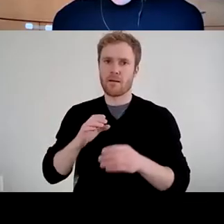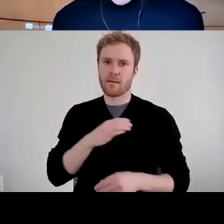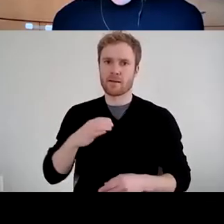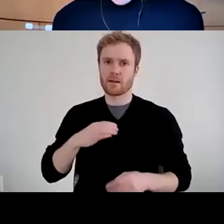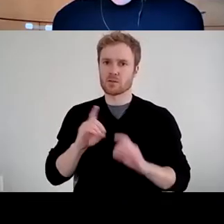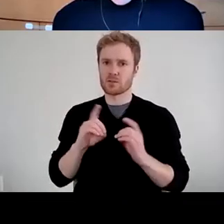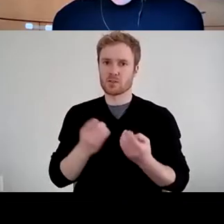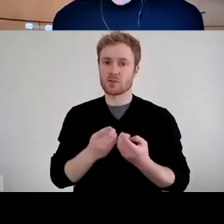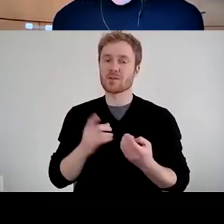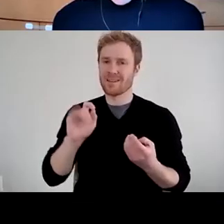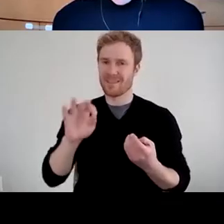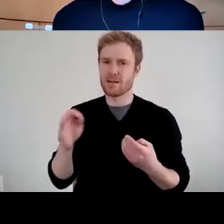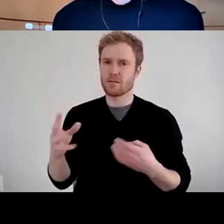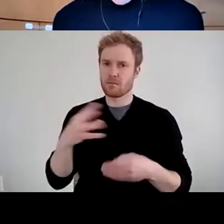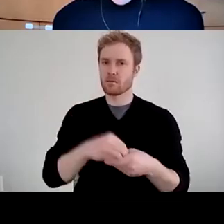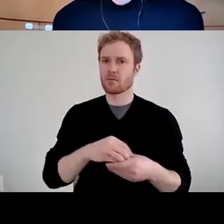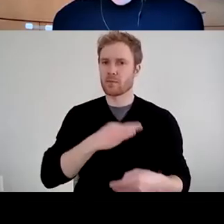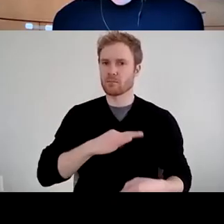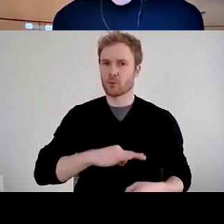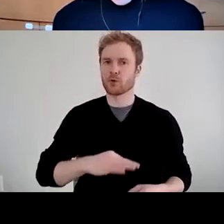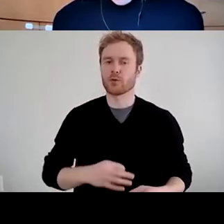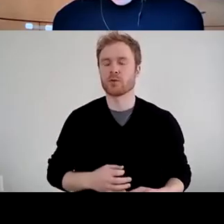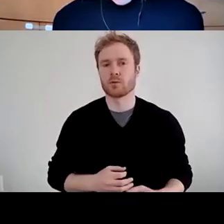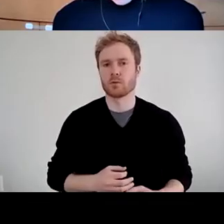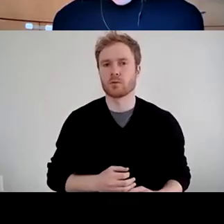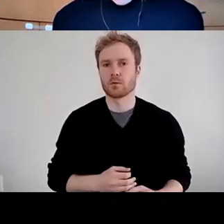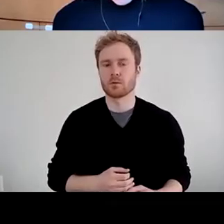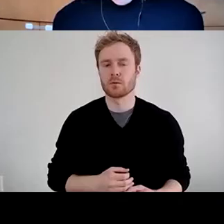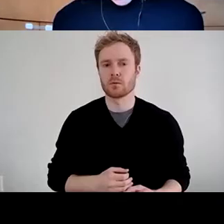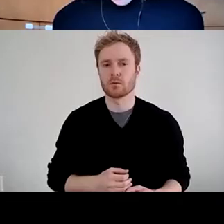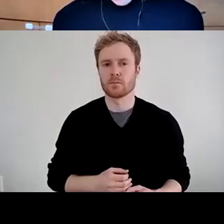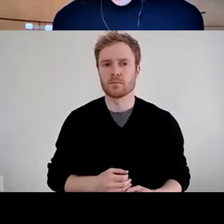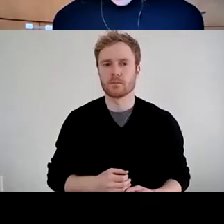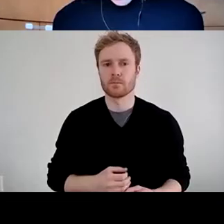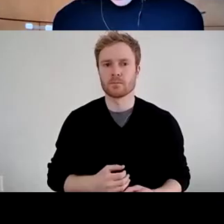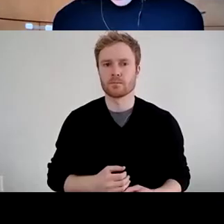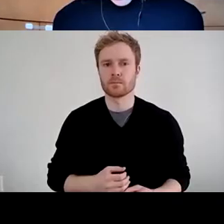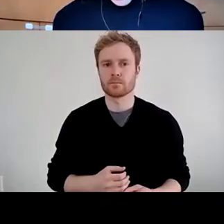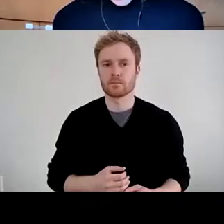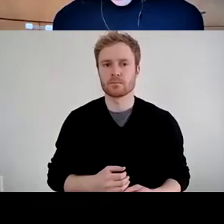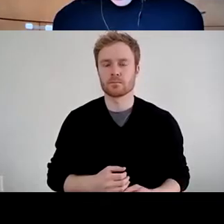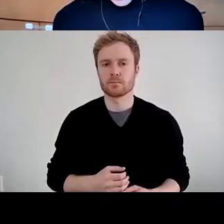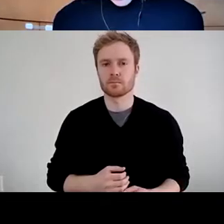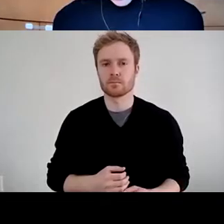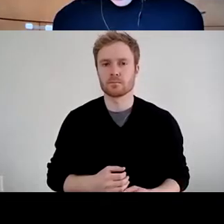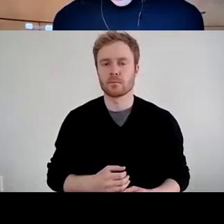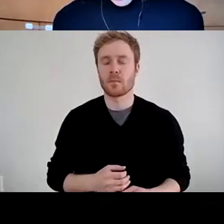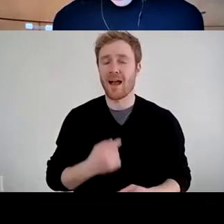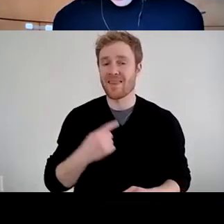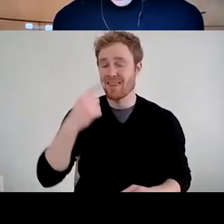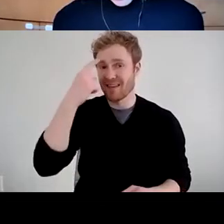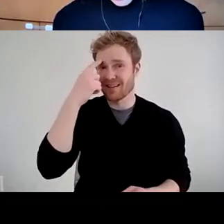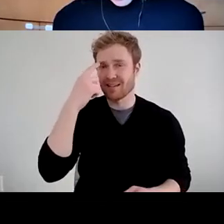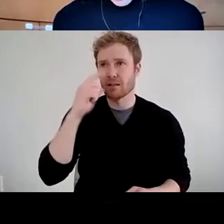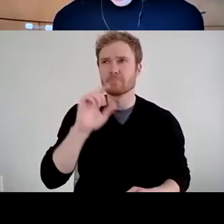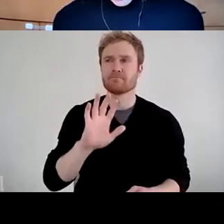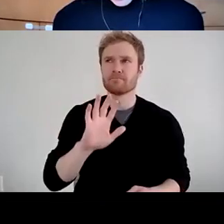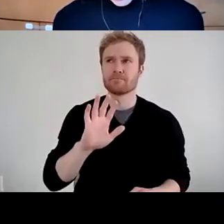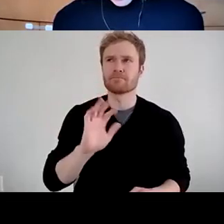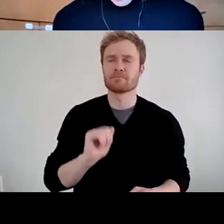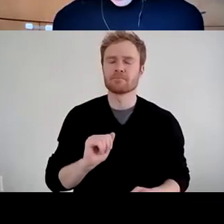Cockhill. Mike, as you know, my district abuts Wilkinsburg, and so it would be probably